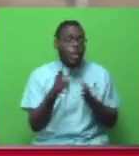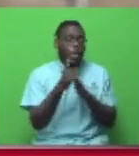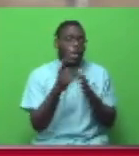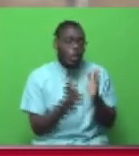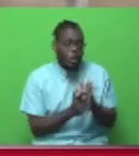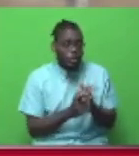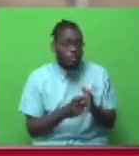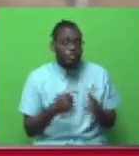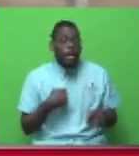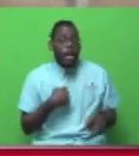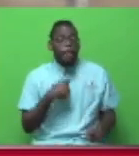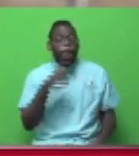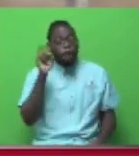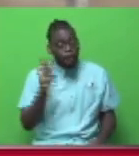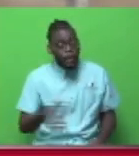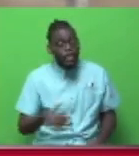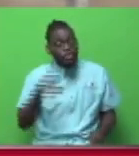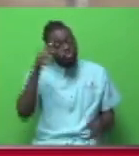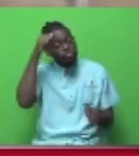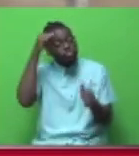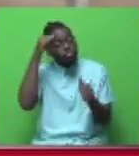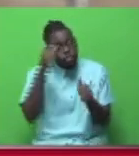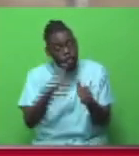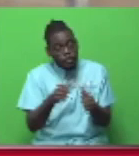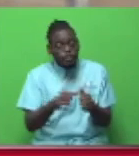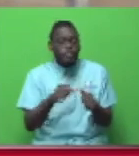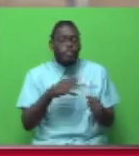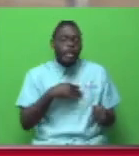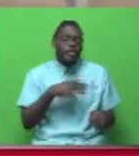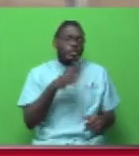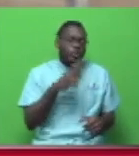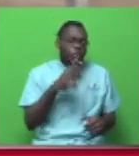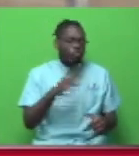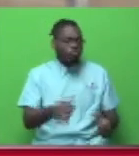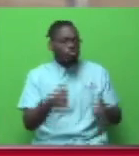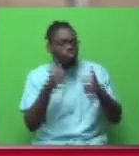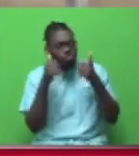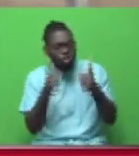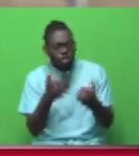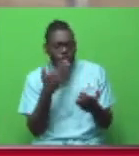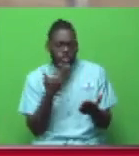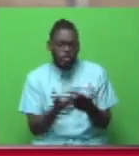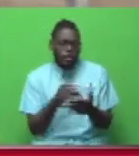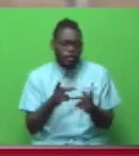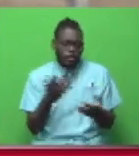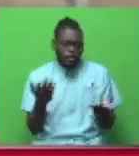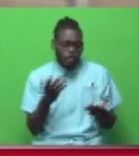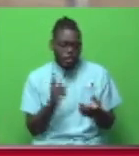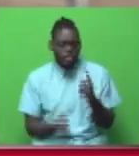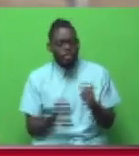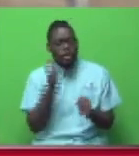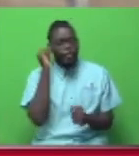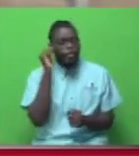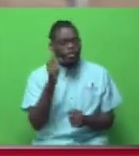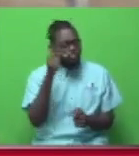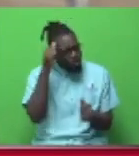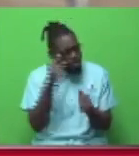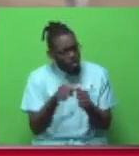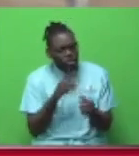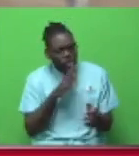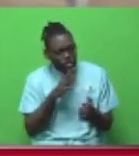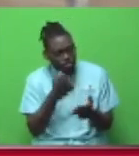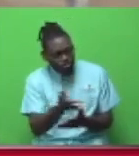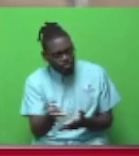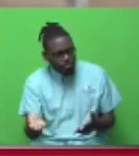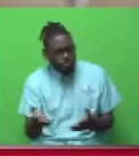remember that I'm also speaking to the good people of Trinidad and Tobago. The people of Trinidad and Tobago who are logged onto this